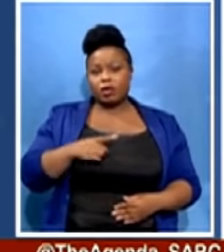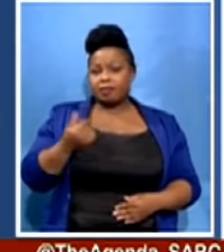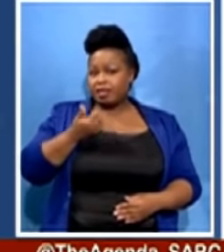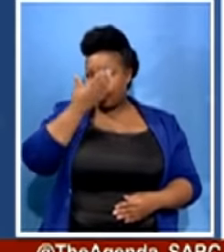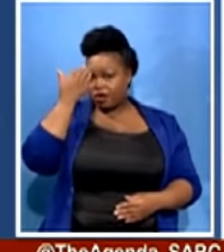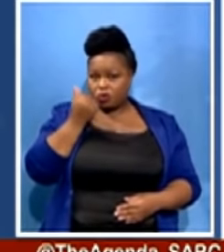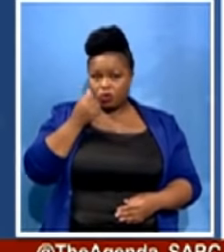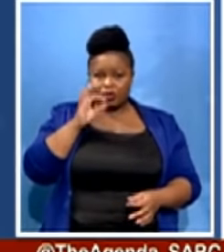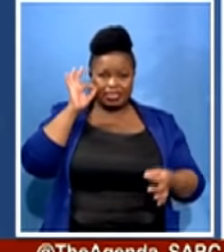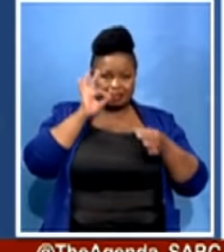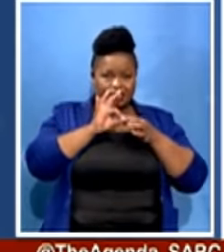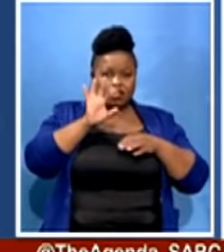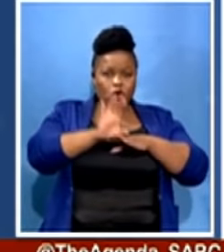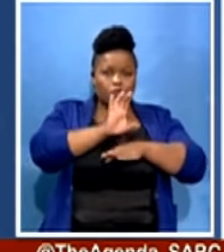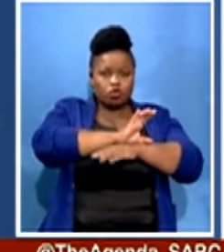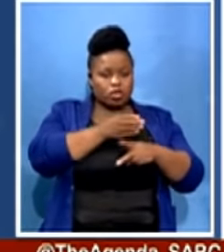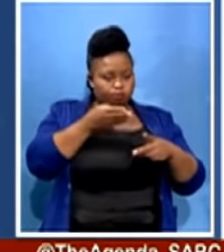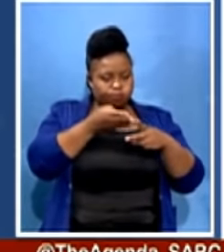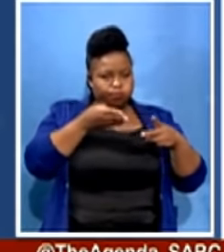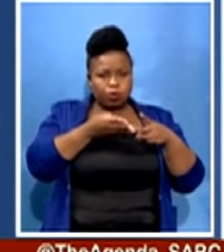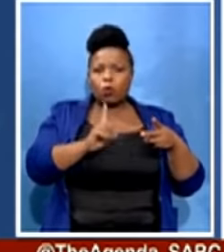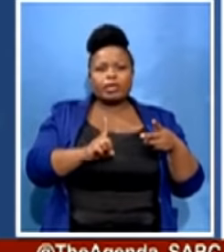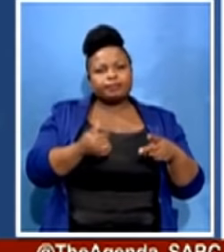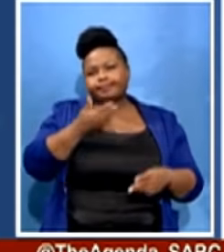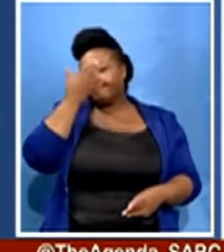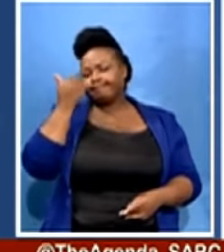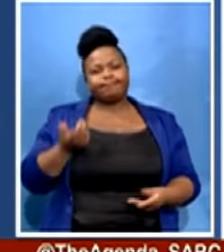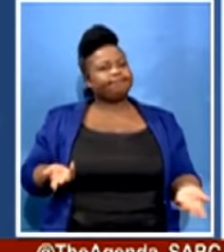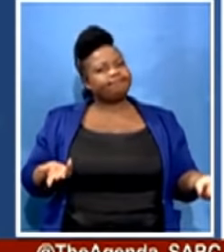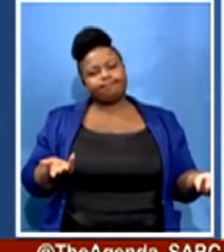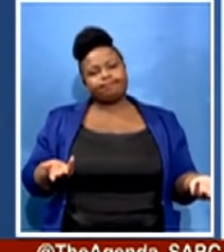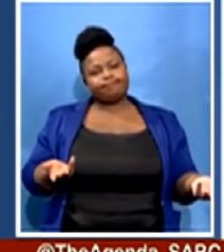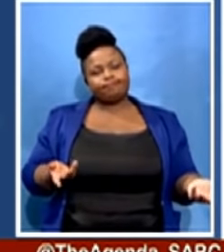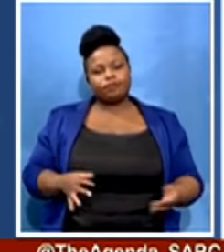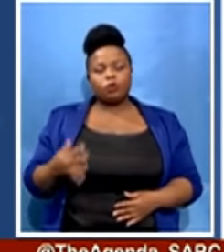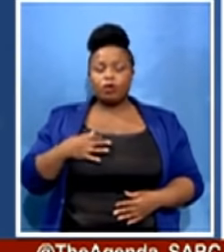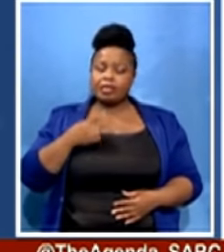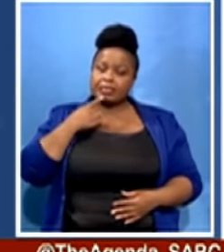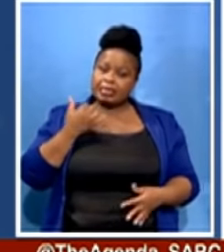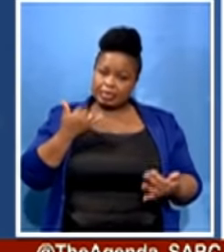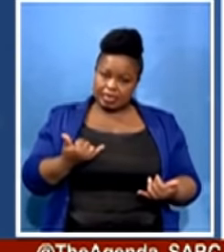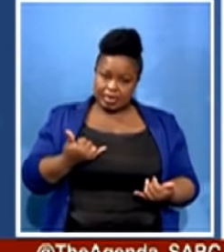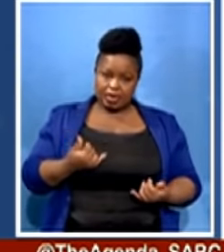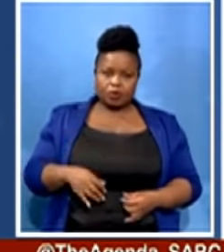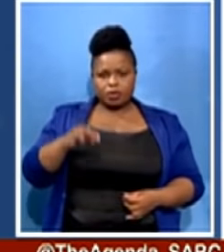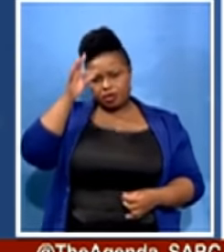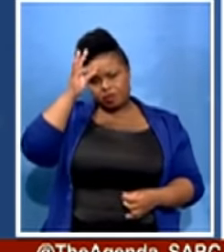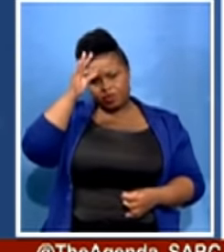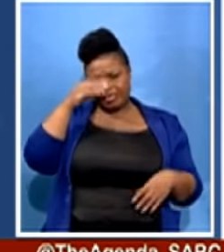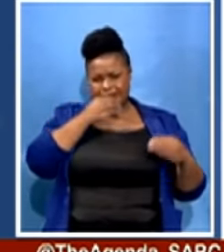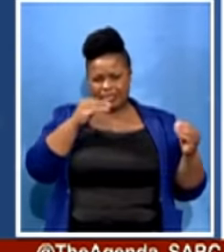computers that have been taken. Like I say, the police, as we speak now, are busy